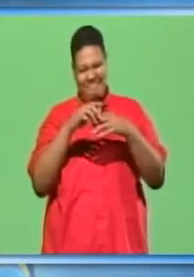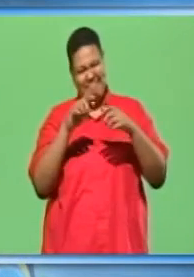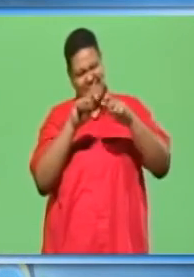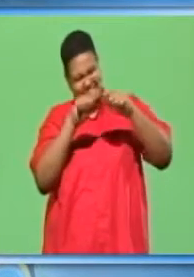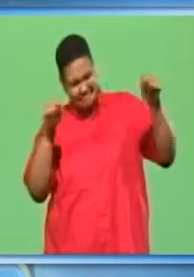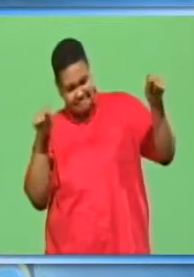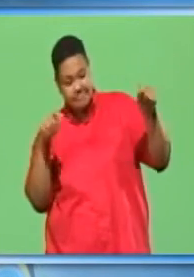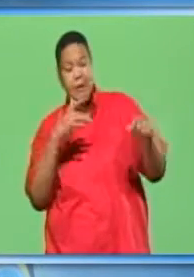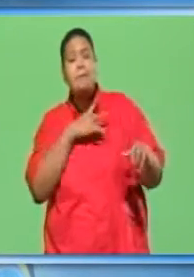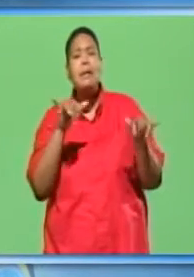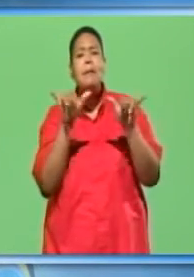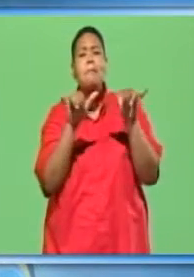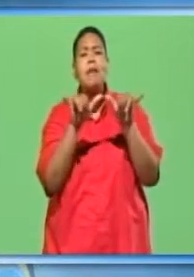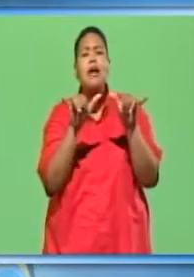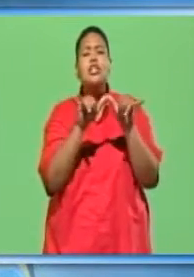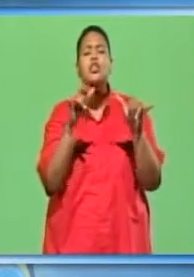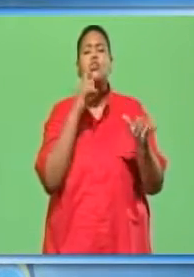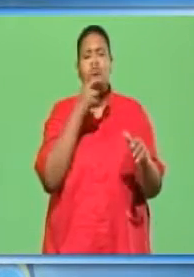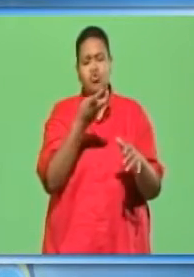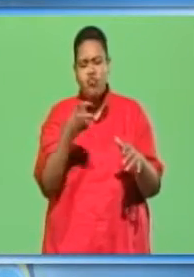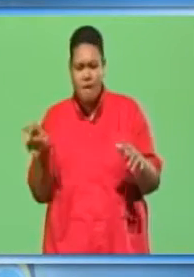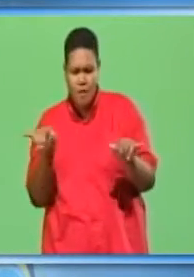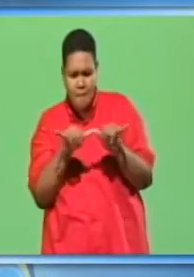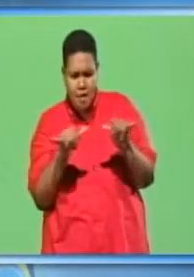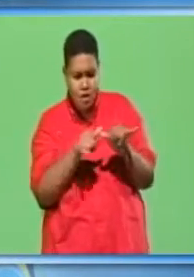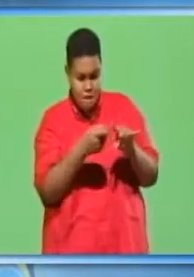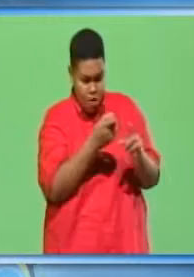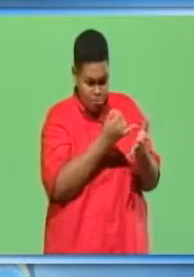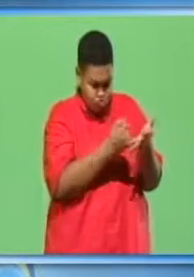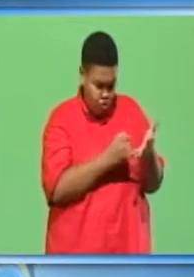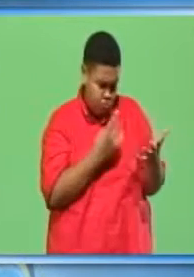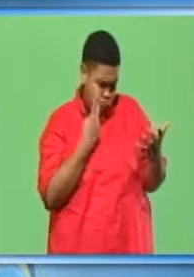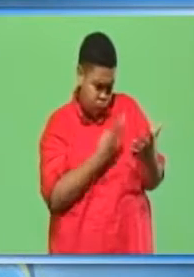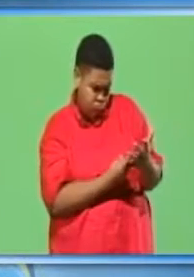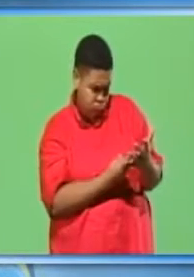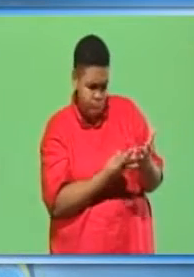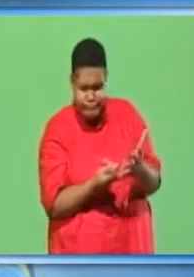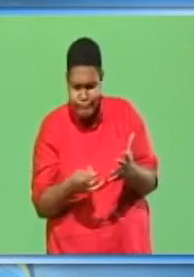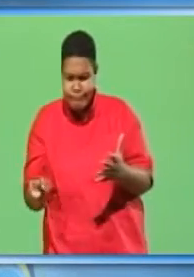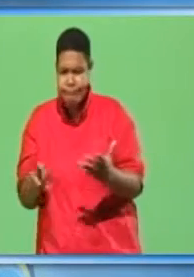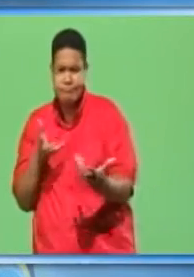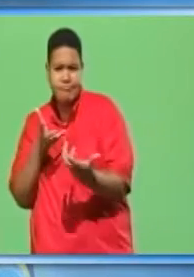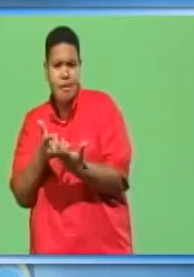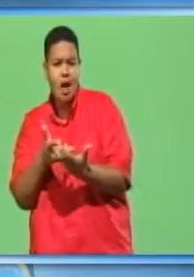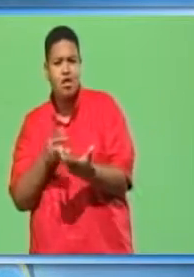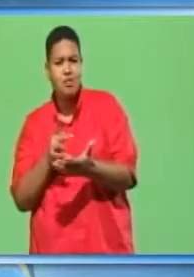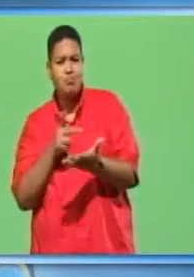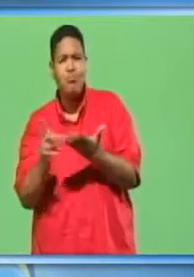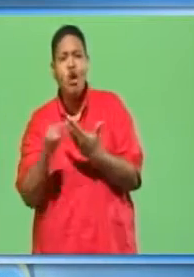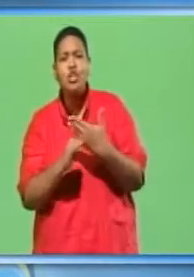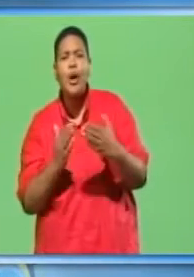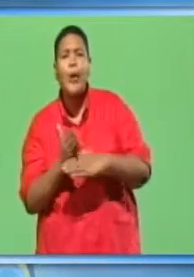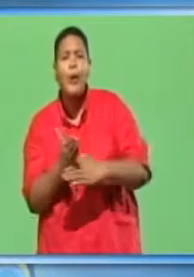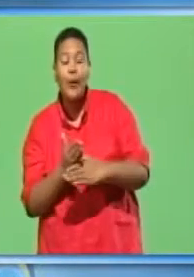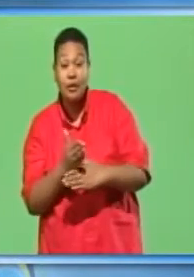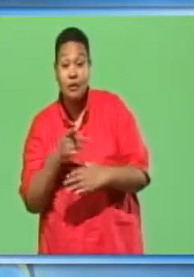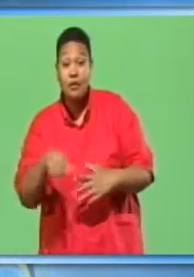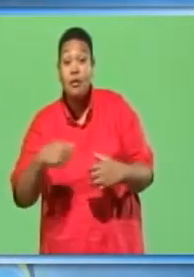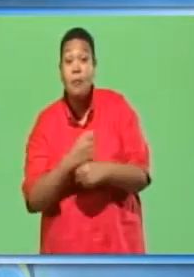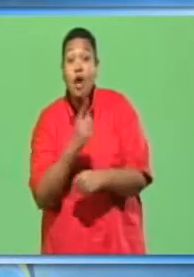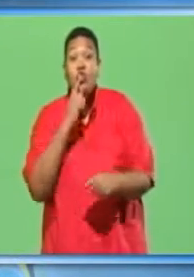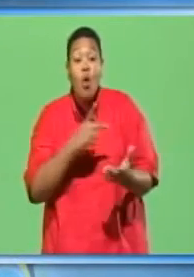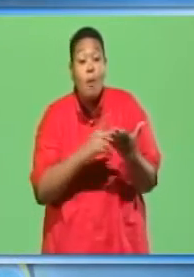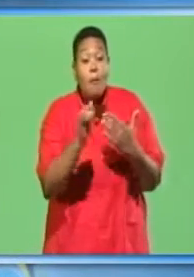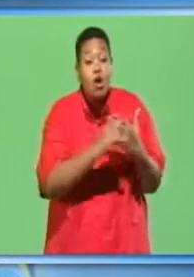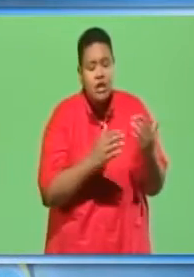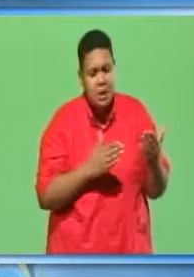measuring tapes are used to transfer measurements from the drawings to a given project. This ensures that the project is built on